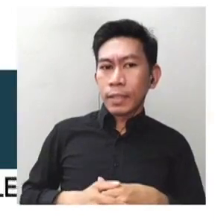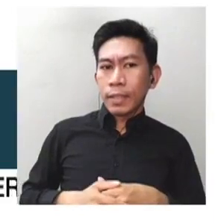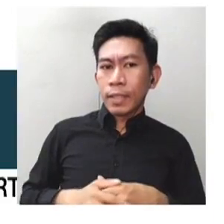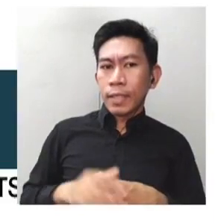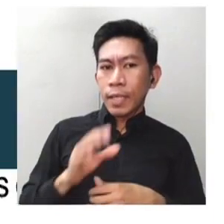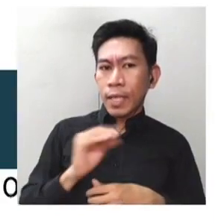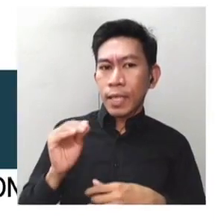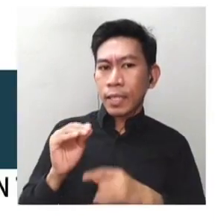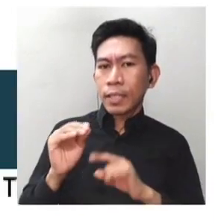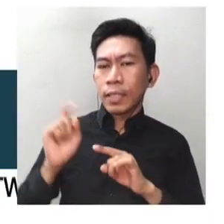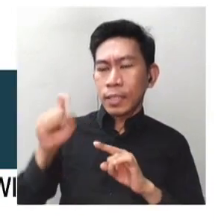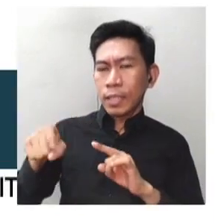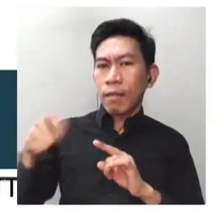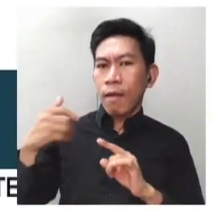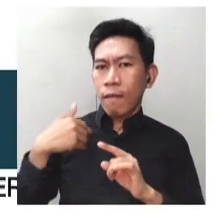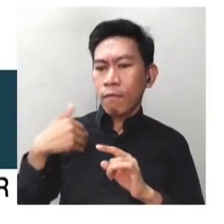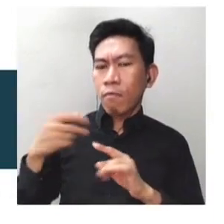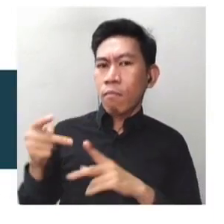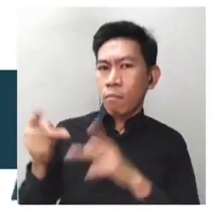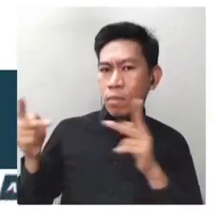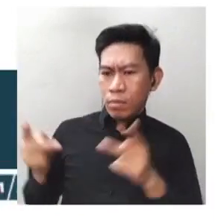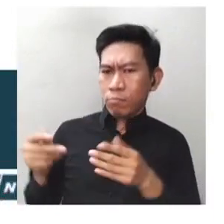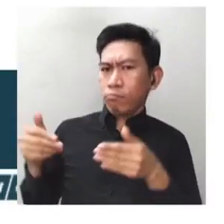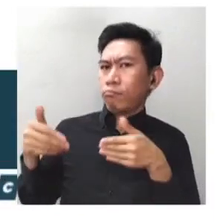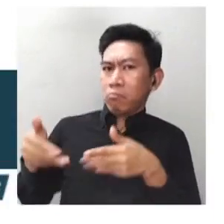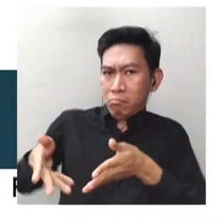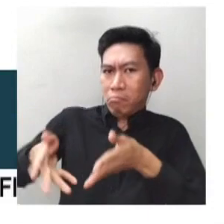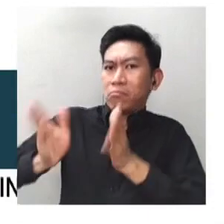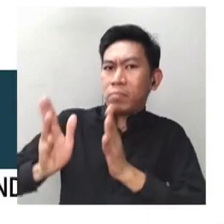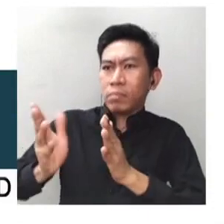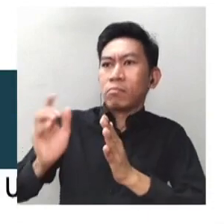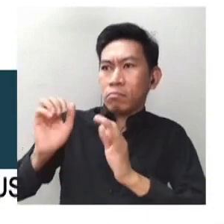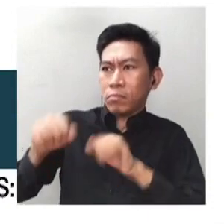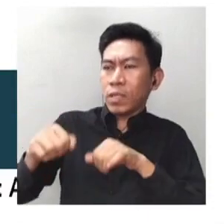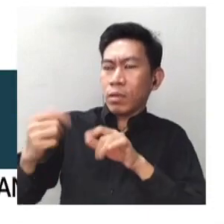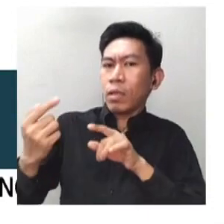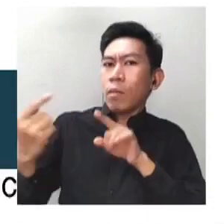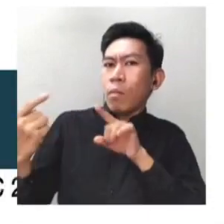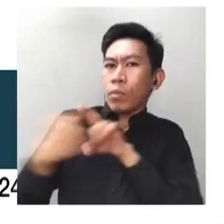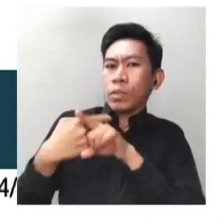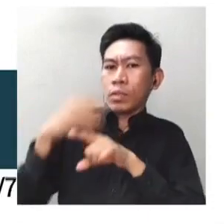having that space to have dissent. Go ahead. Yes.